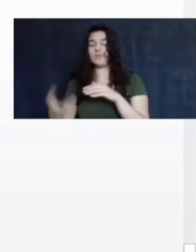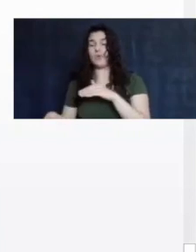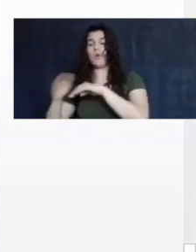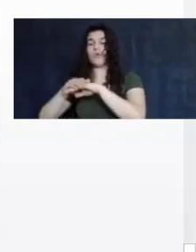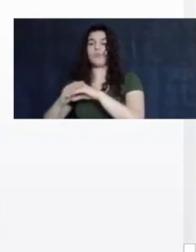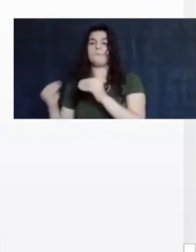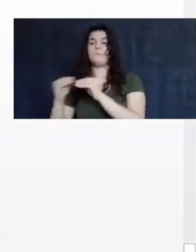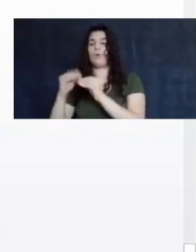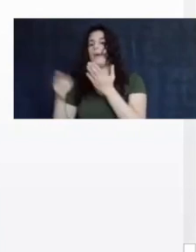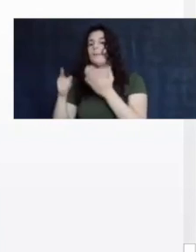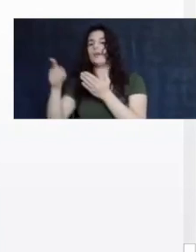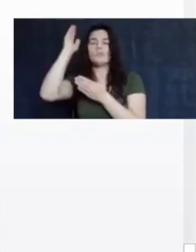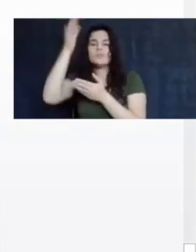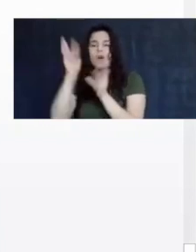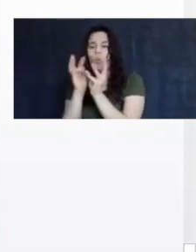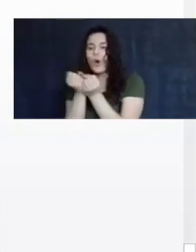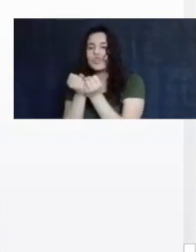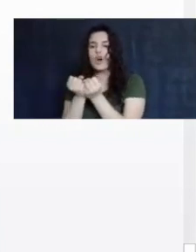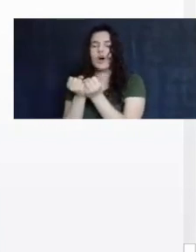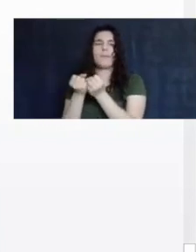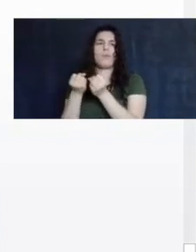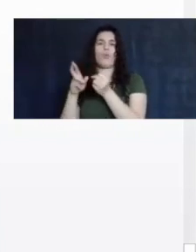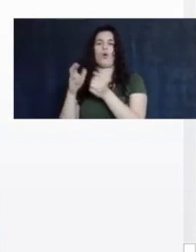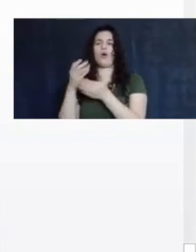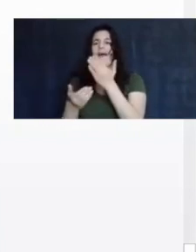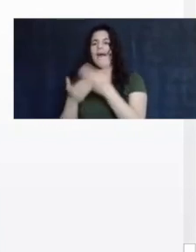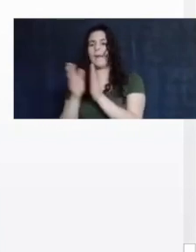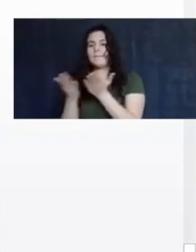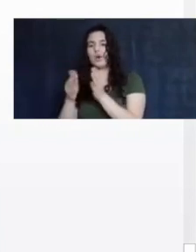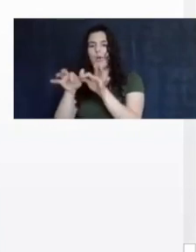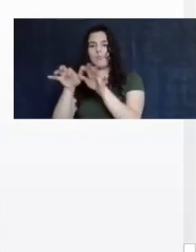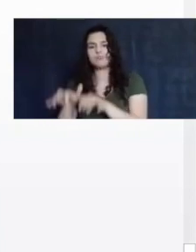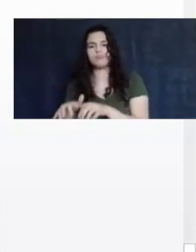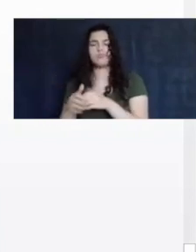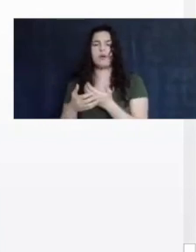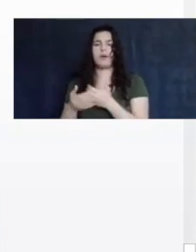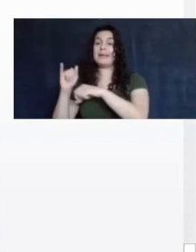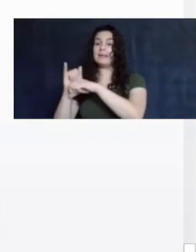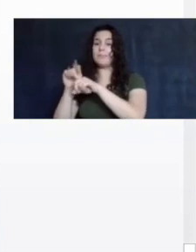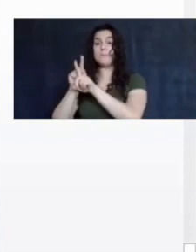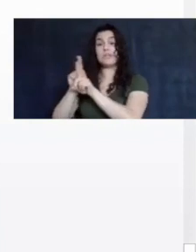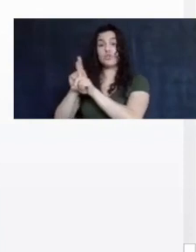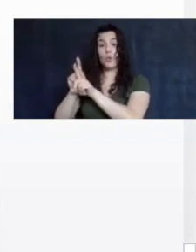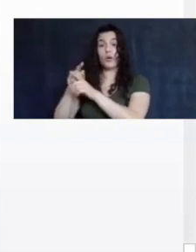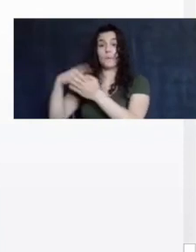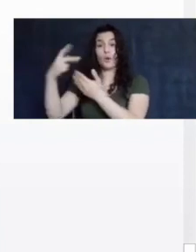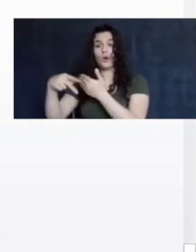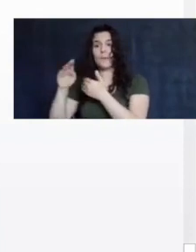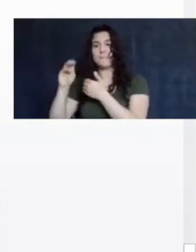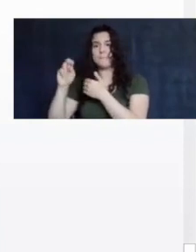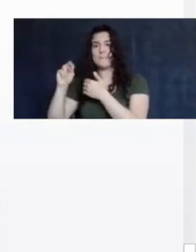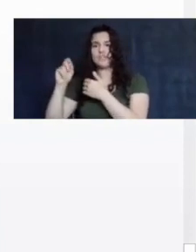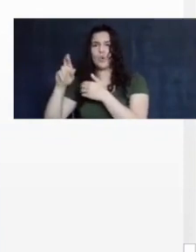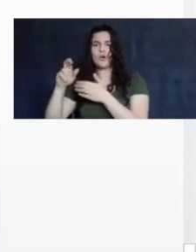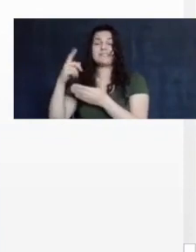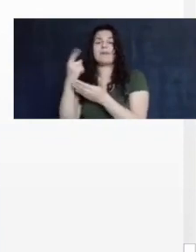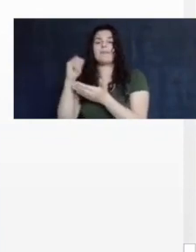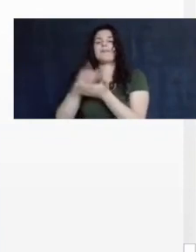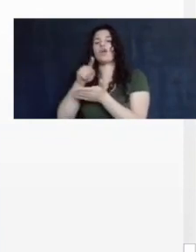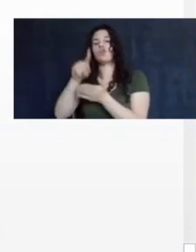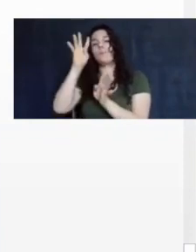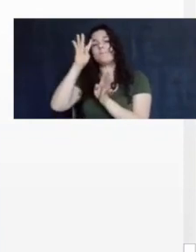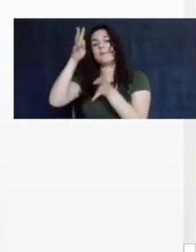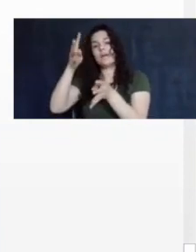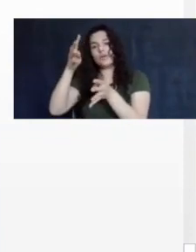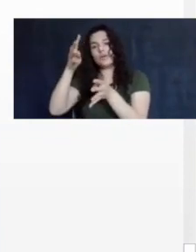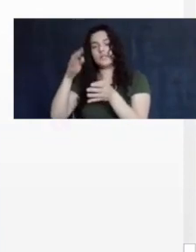professional development opportunity, it could be a handbook, a mentorship program, something that you build that goes on the back end